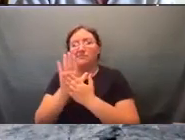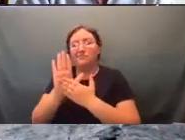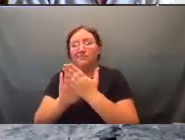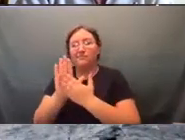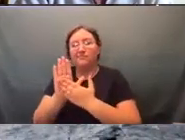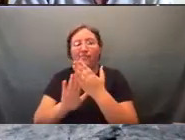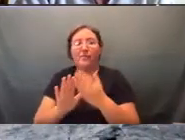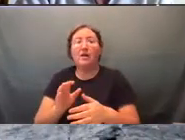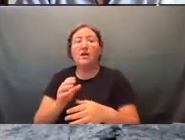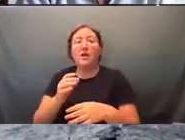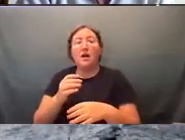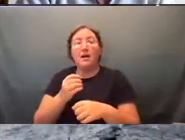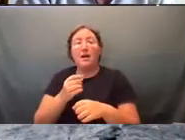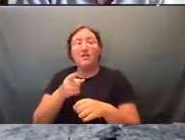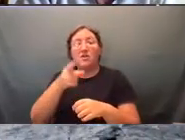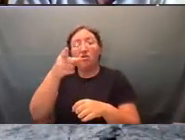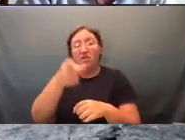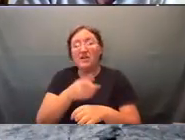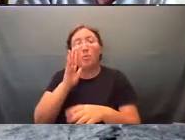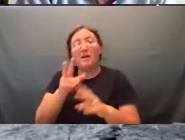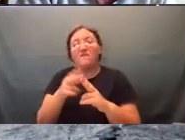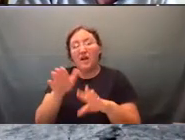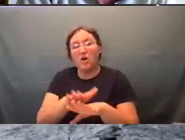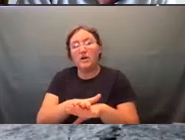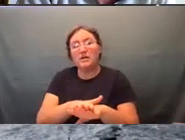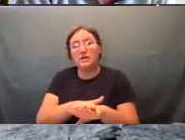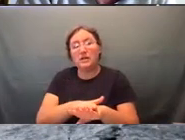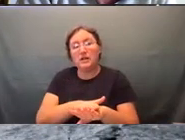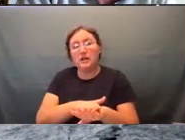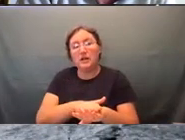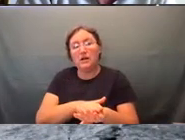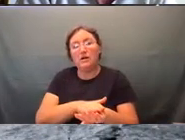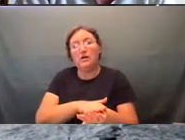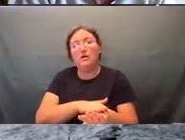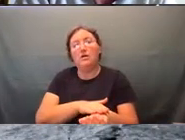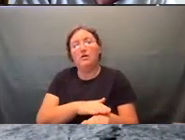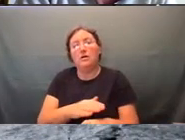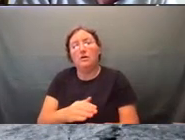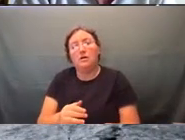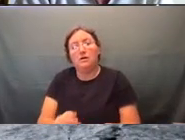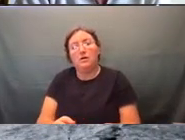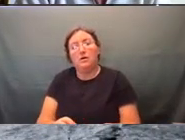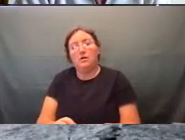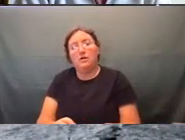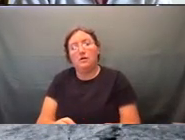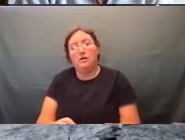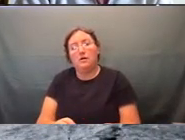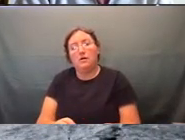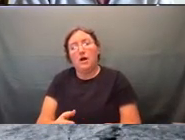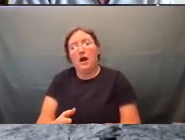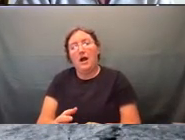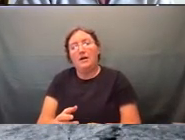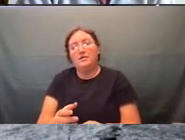these hikers to be very slow. Be prepared for these hikers to be slow, these hikers to be slow, and then like 2 fast people in